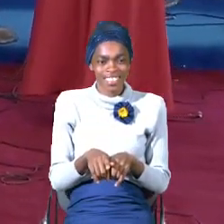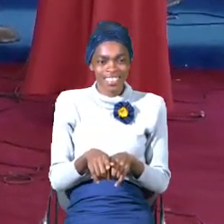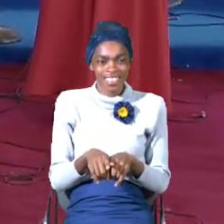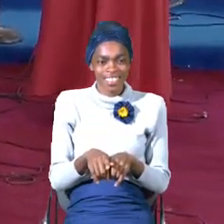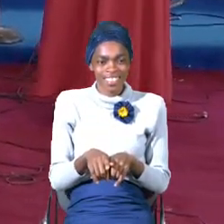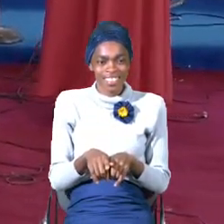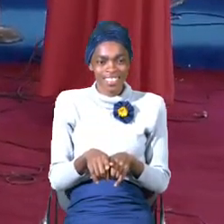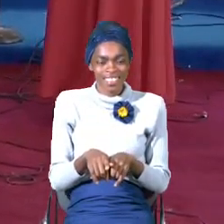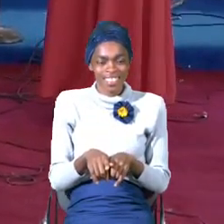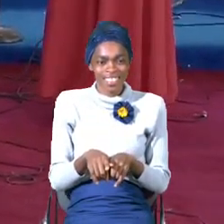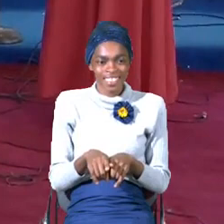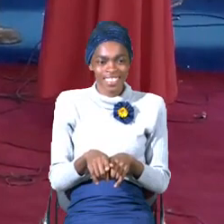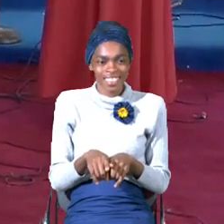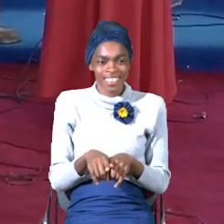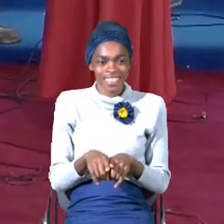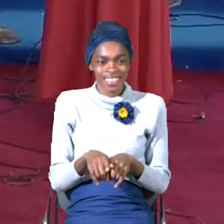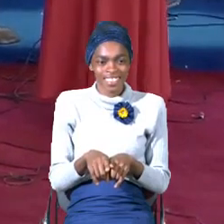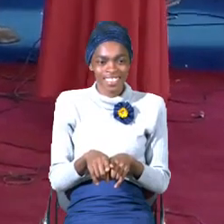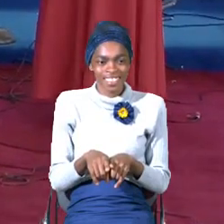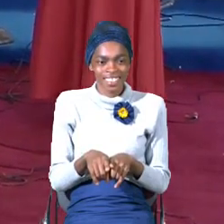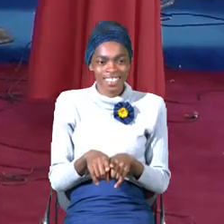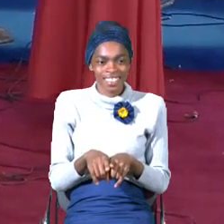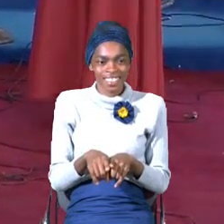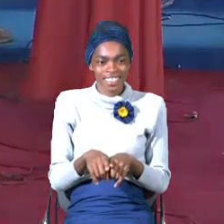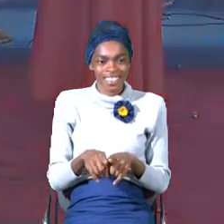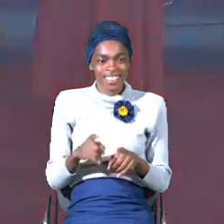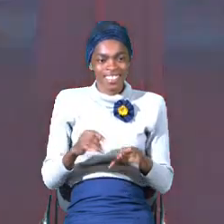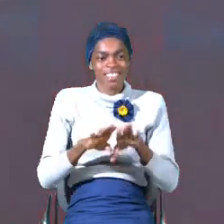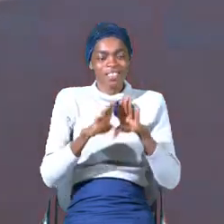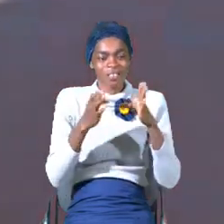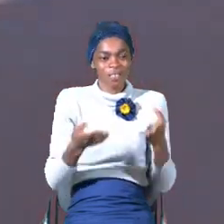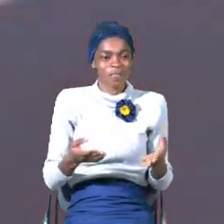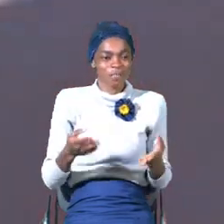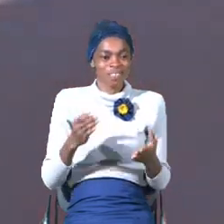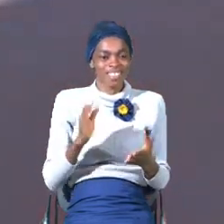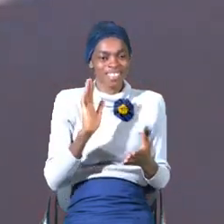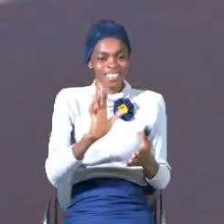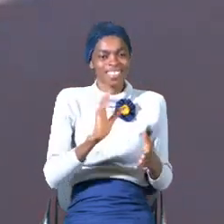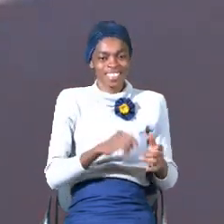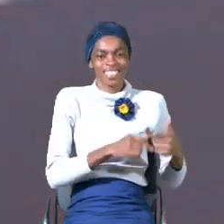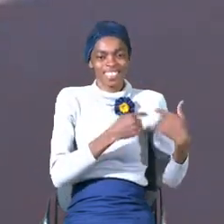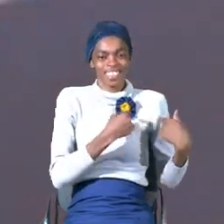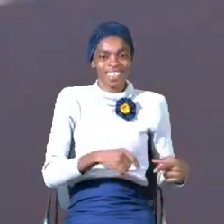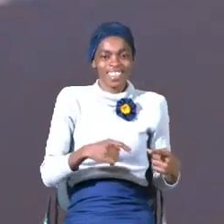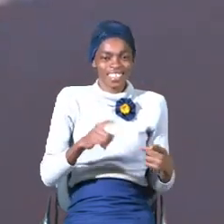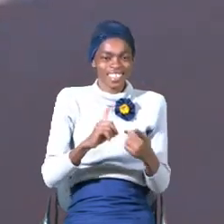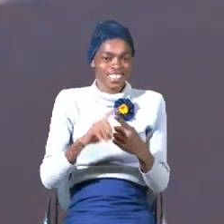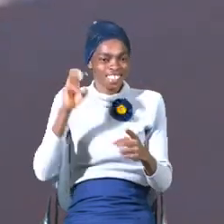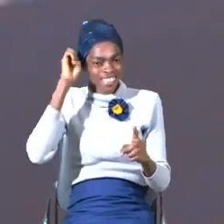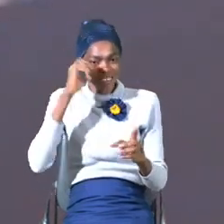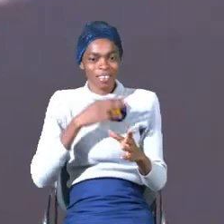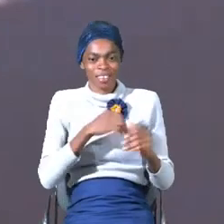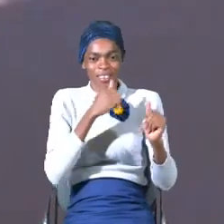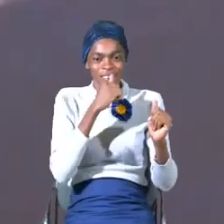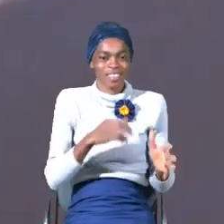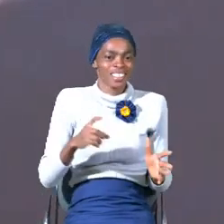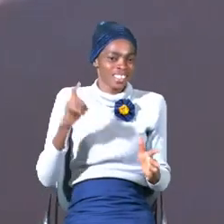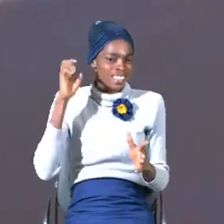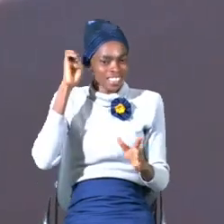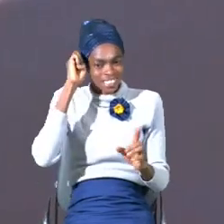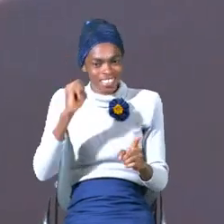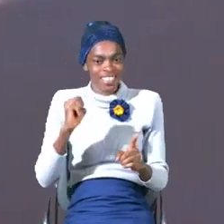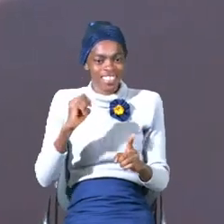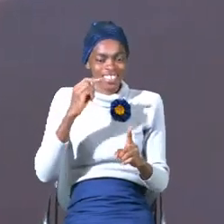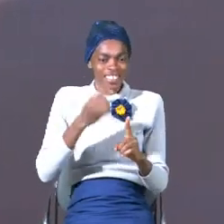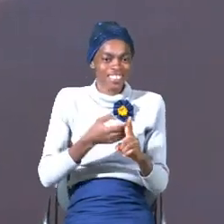because of the way you just opened your heart to me and just blessed me from your heart. And thank you for adopting me, daddy. Thank